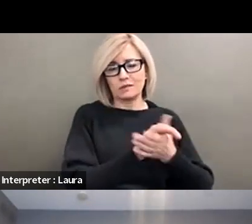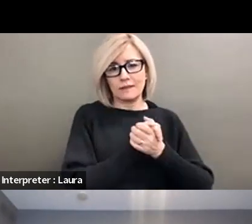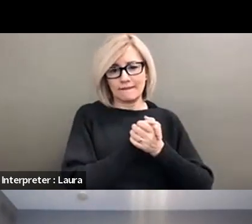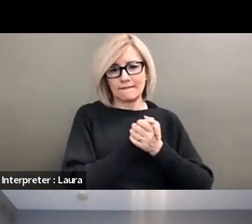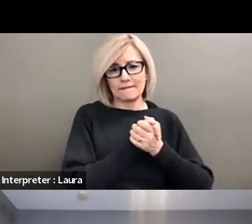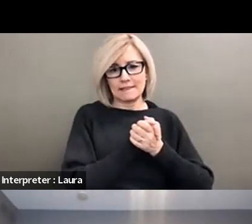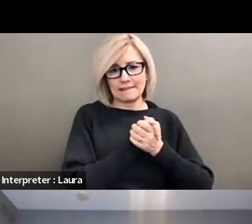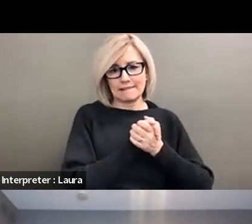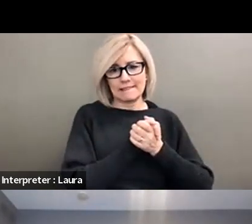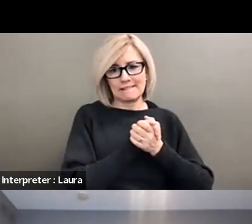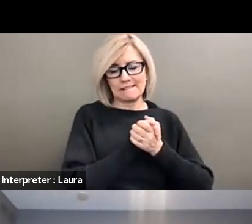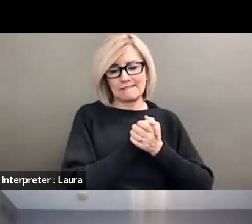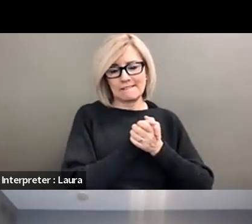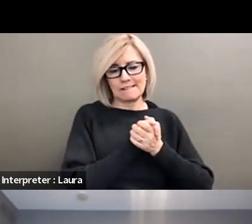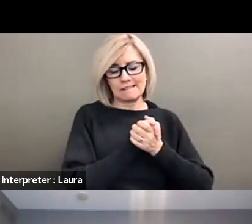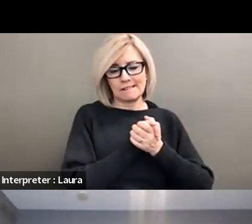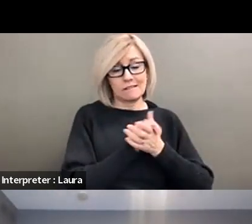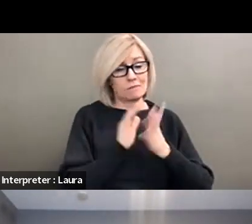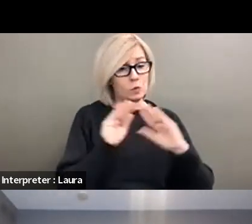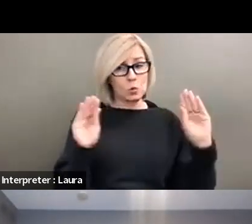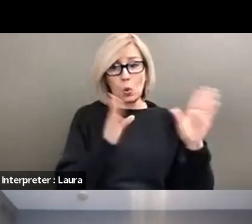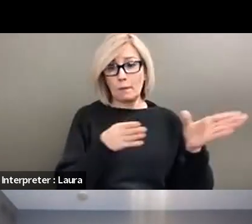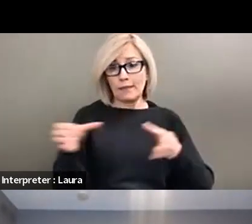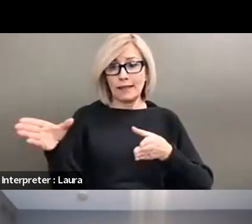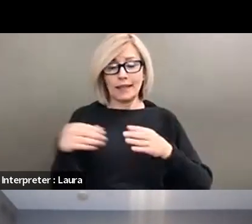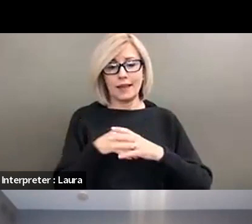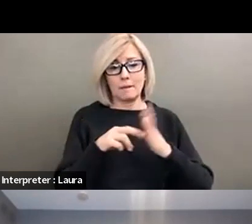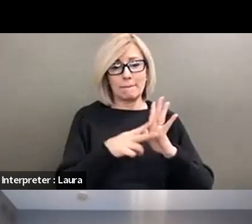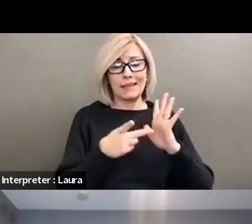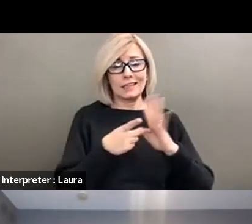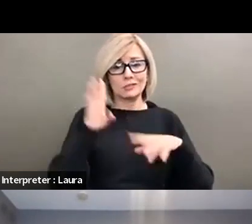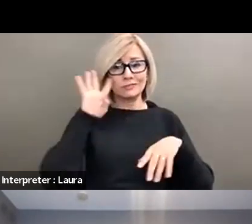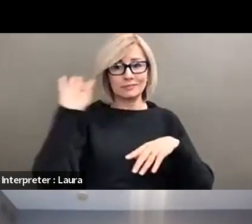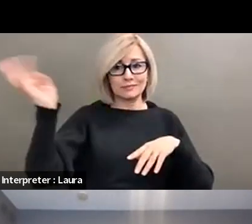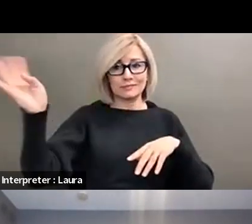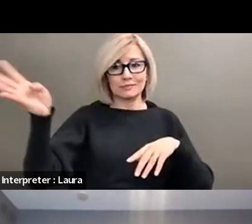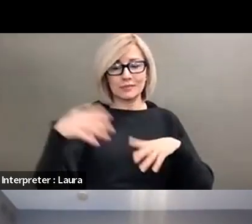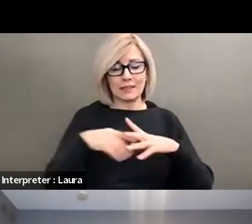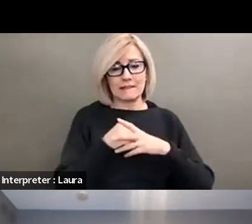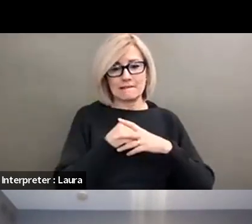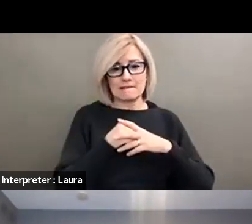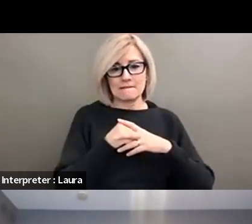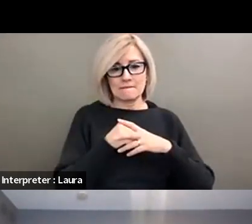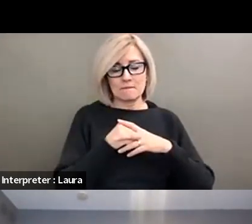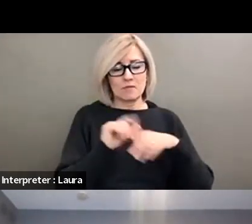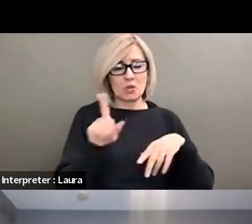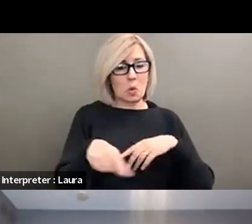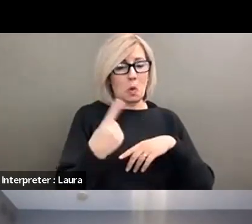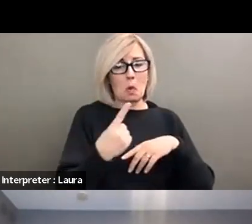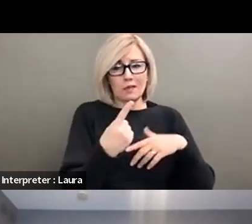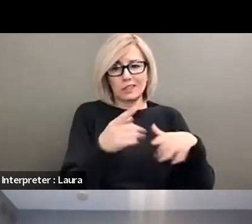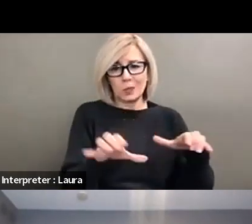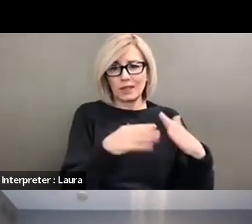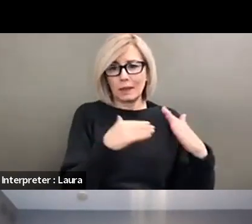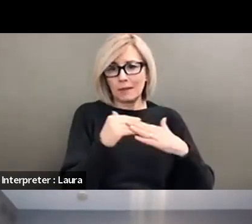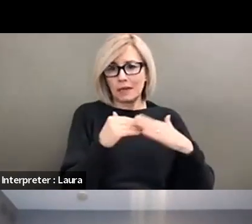And without having a plan in mind and just, you know, shooting from the hip, only doing the minimum, that type of